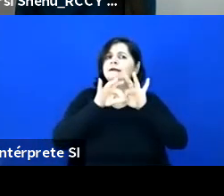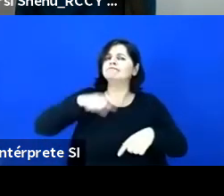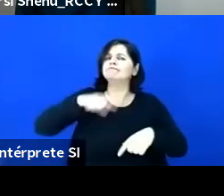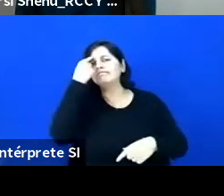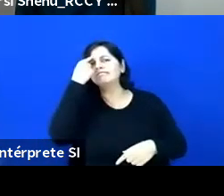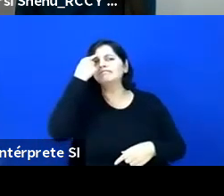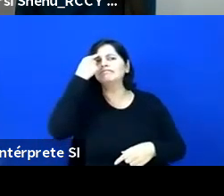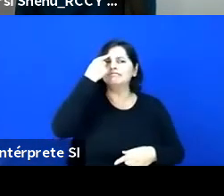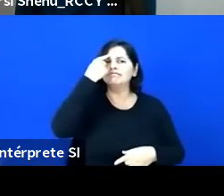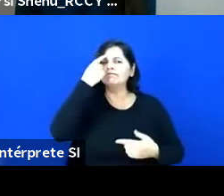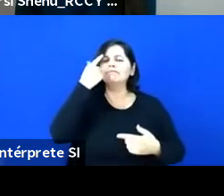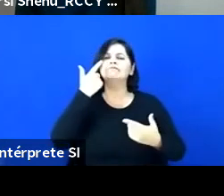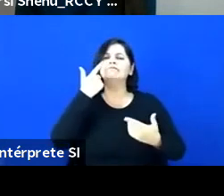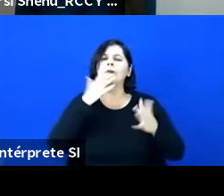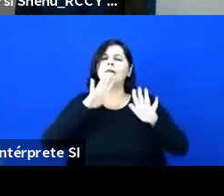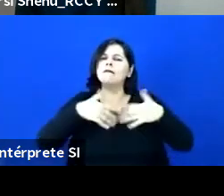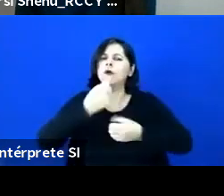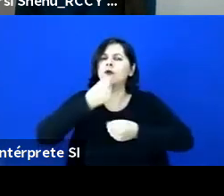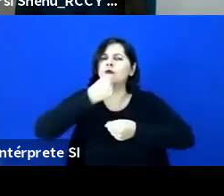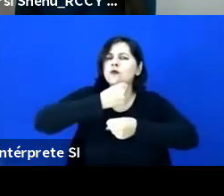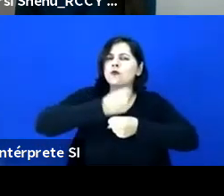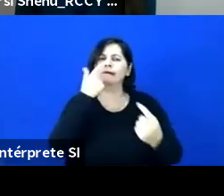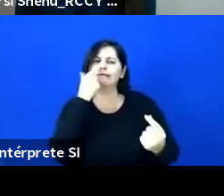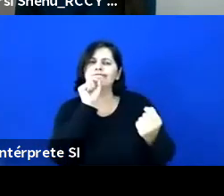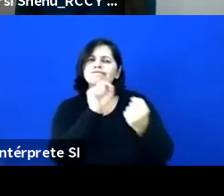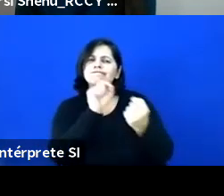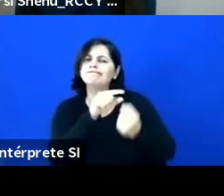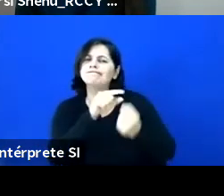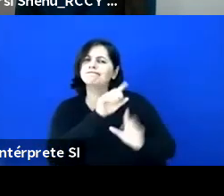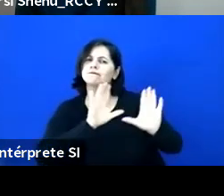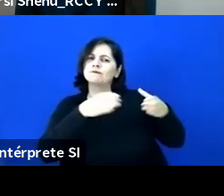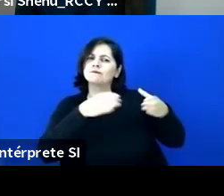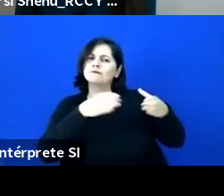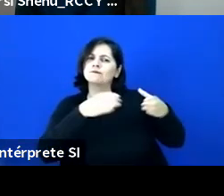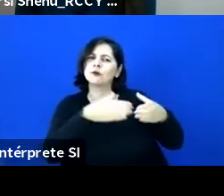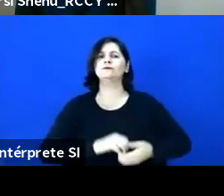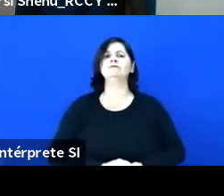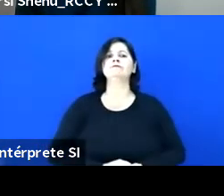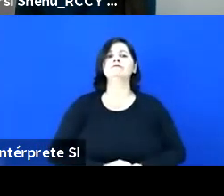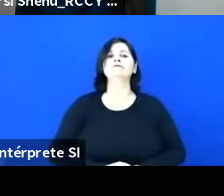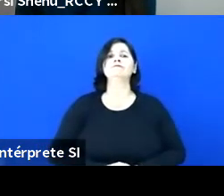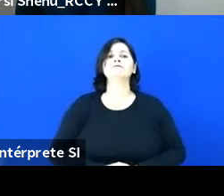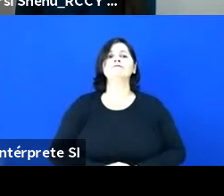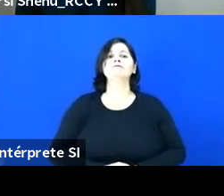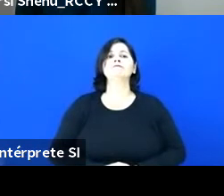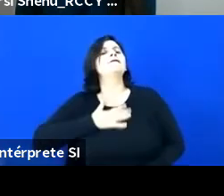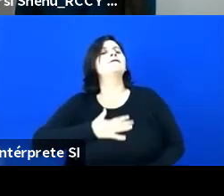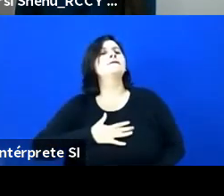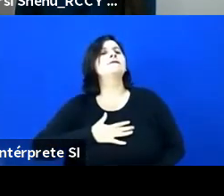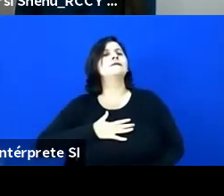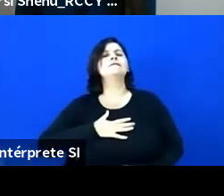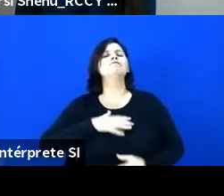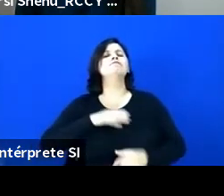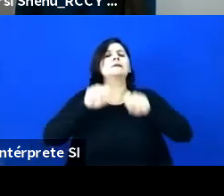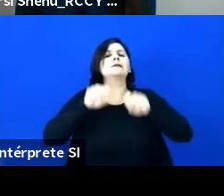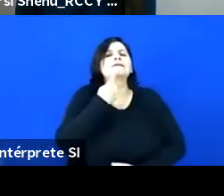cooperation partners, so that we can discuss how Resolution 1325 can be turned into reality to respond to the